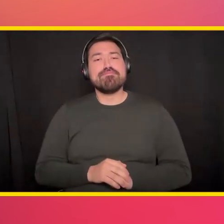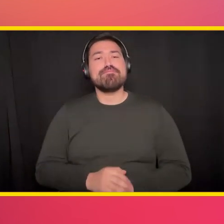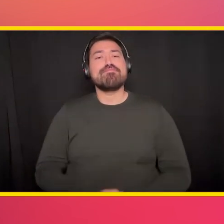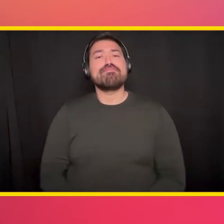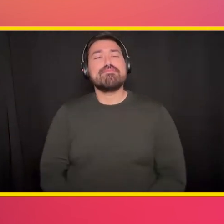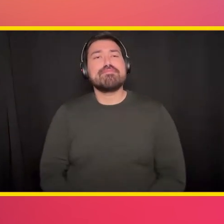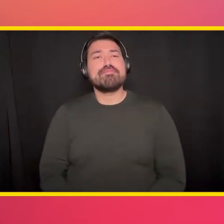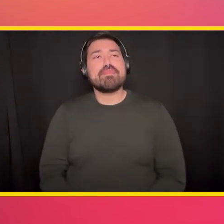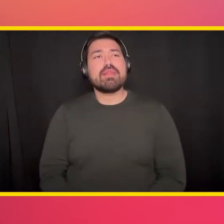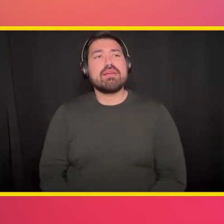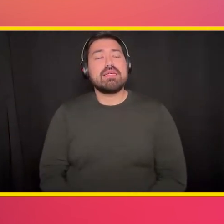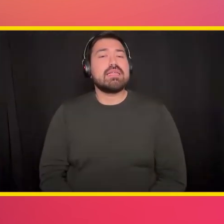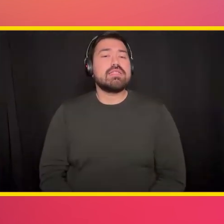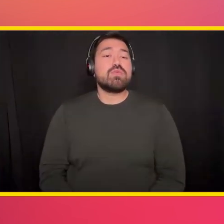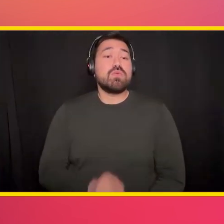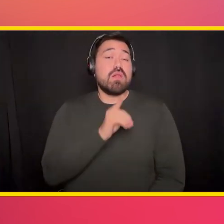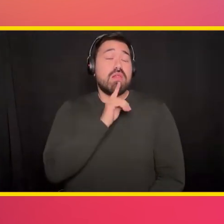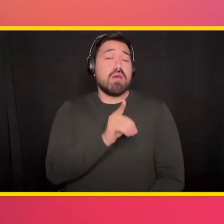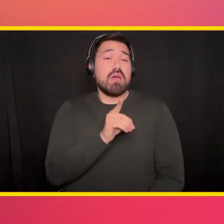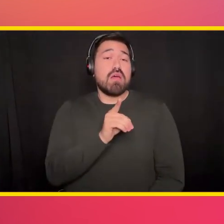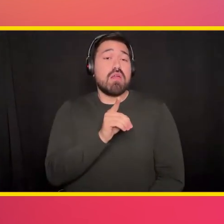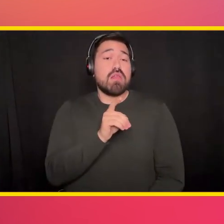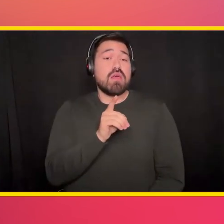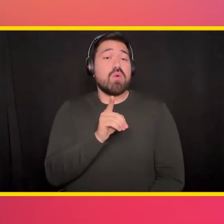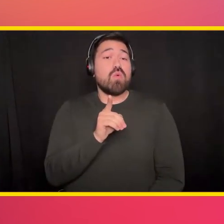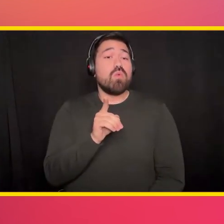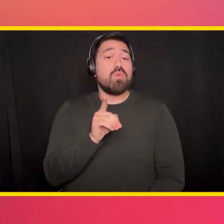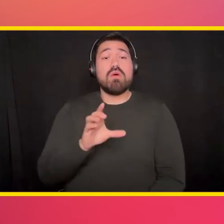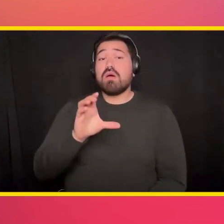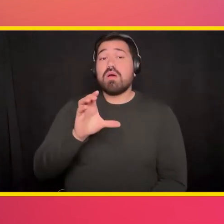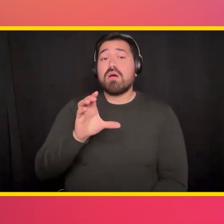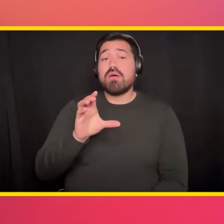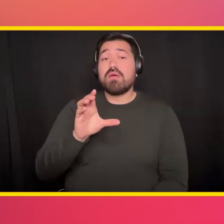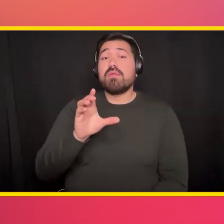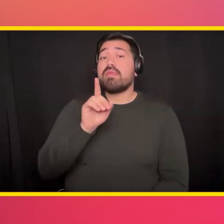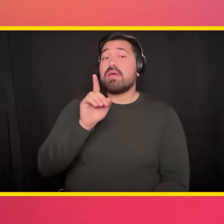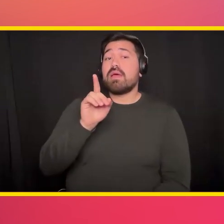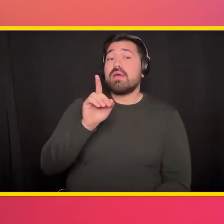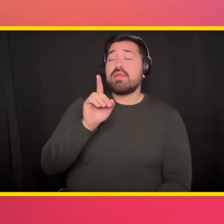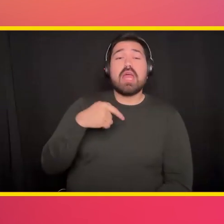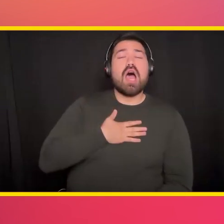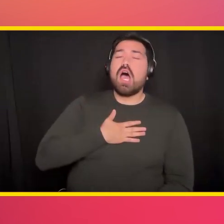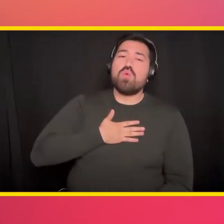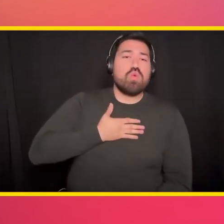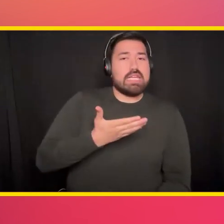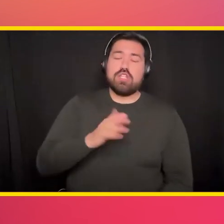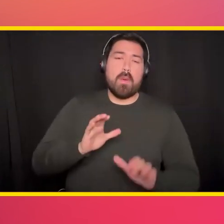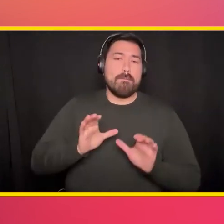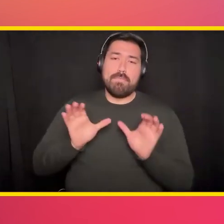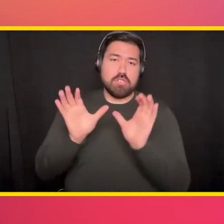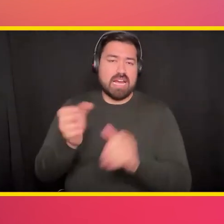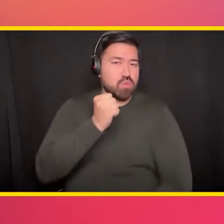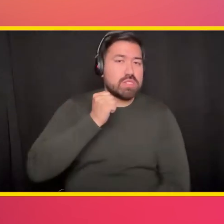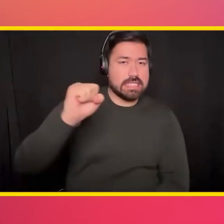it's the complacency that people and the unwillingness to push and the unwillingness to push back, right? You